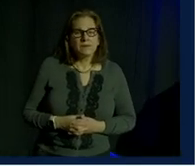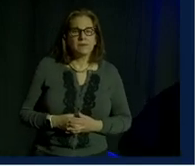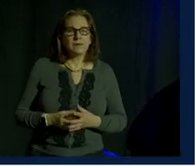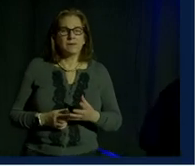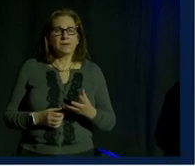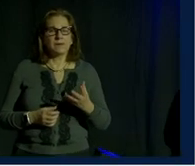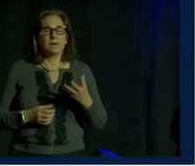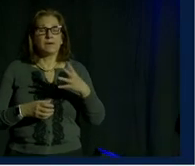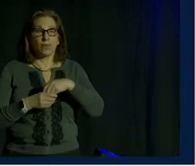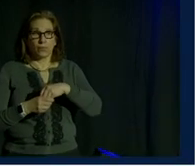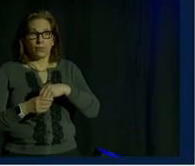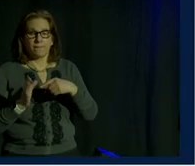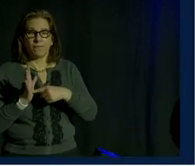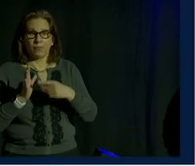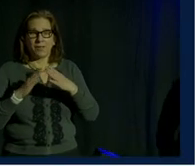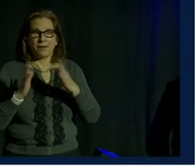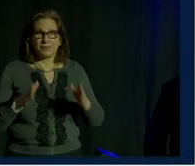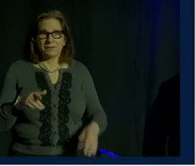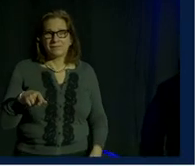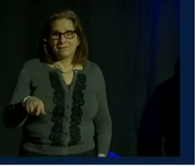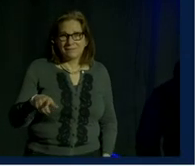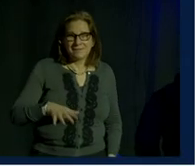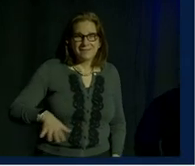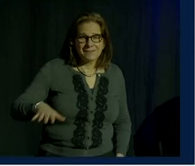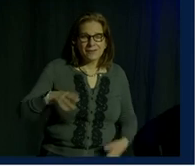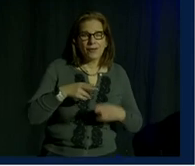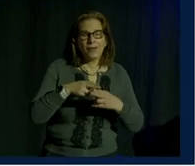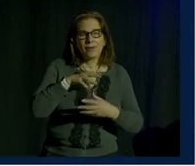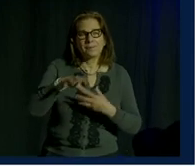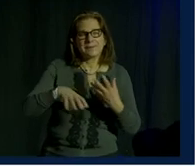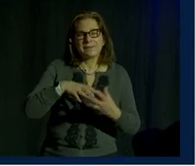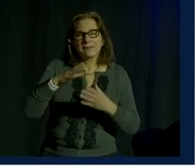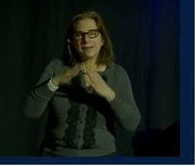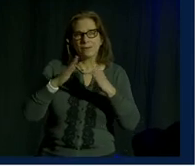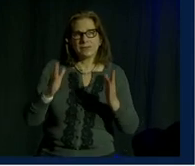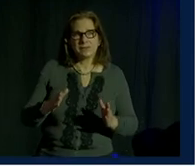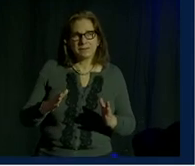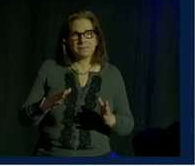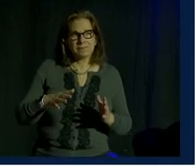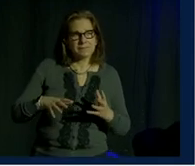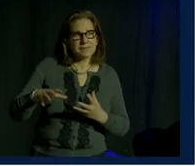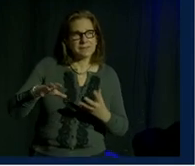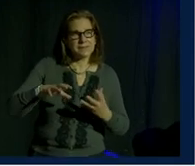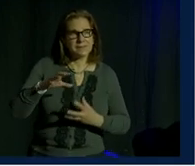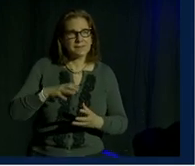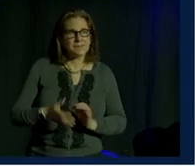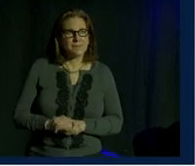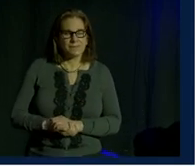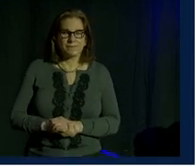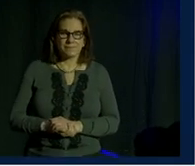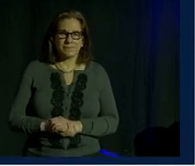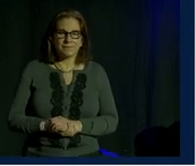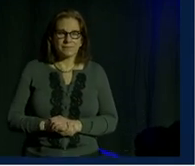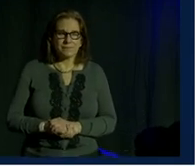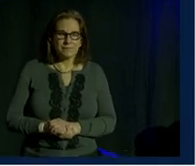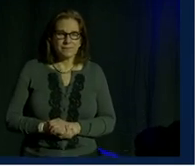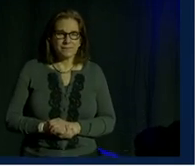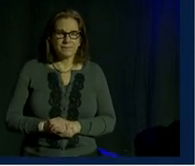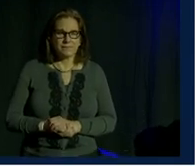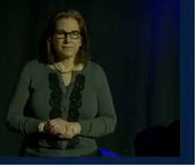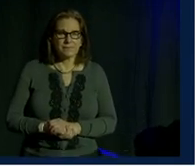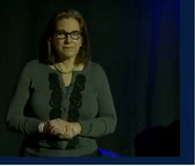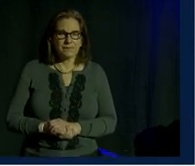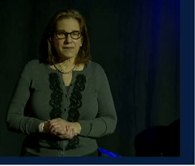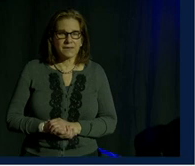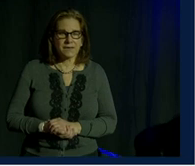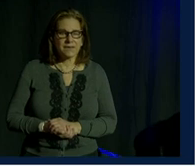Increase the connectivity between Langston Terrace and surrounding neighborhood assets. Develop options for use for the heating plant and vacant